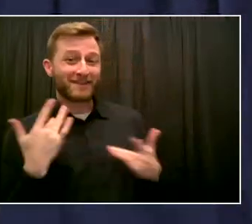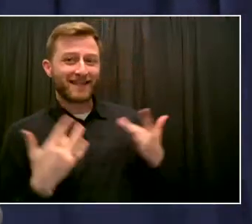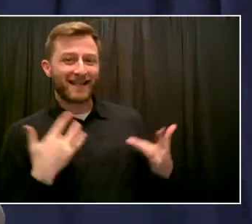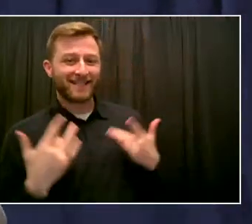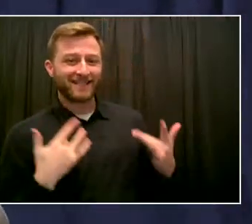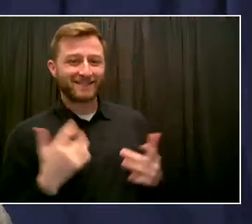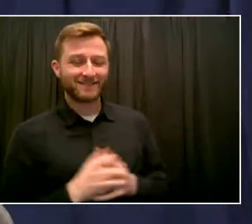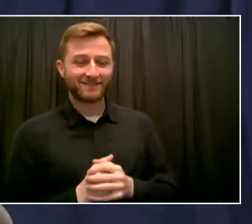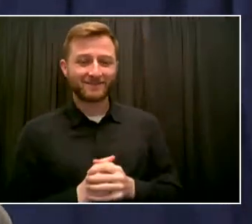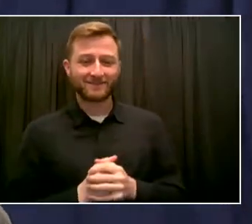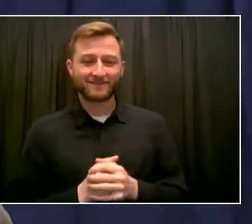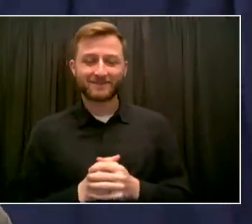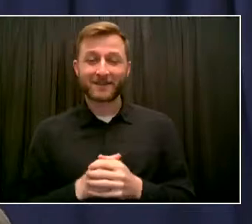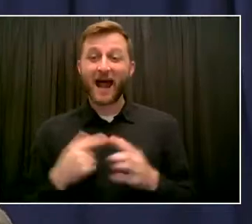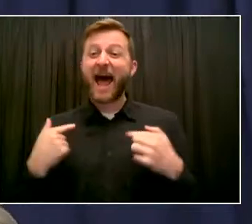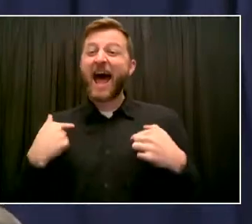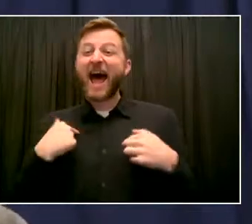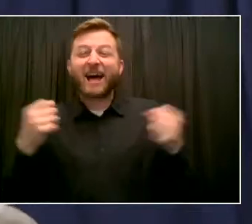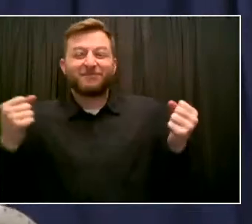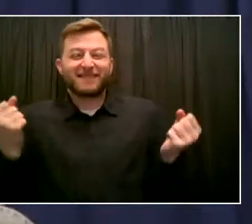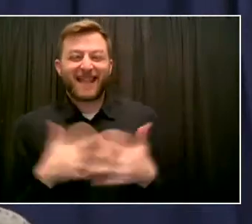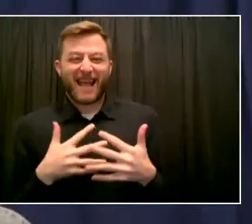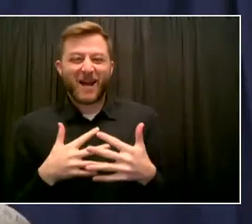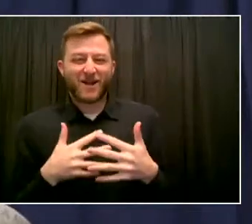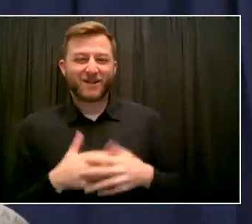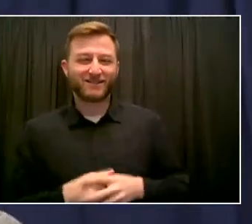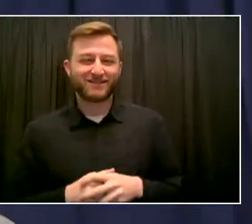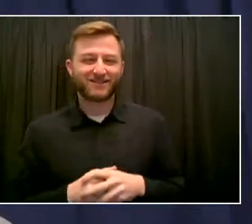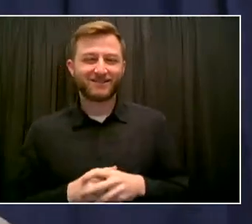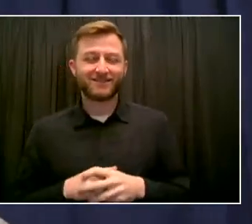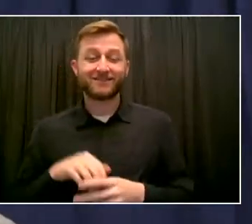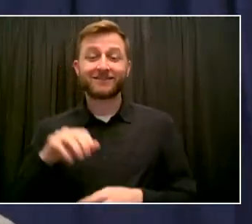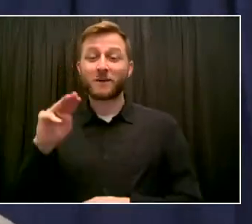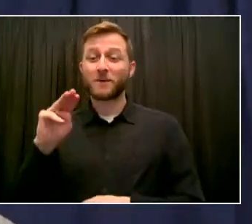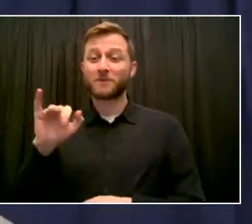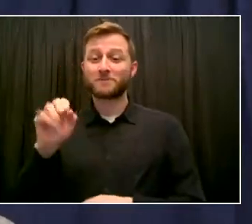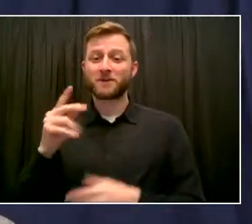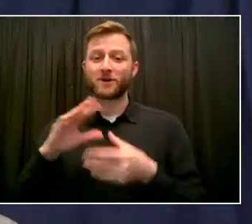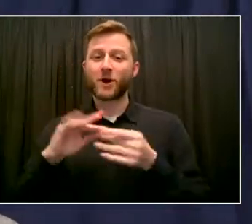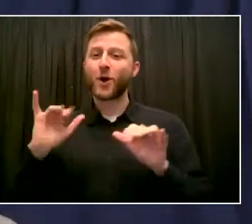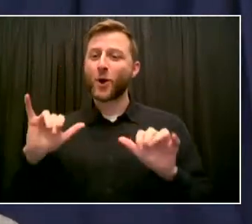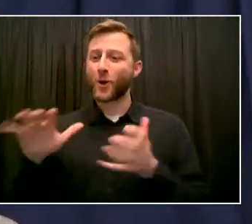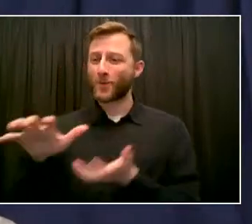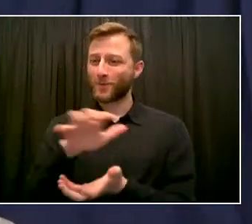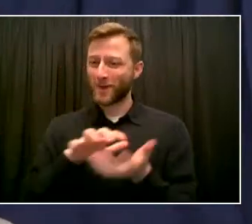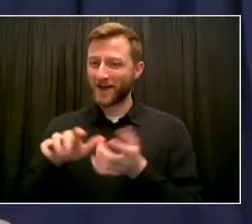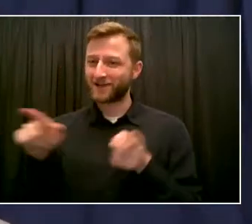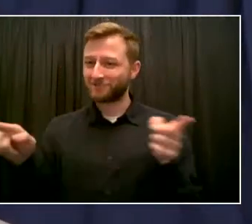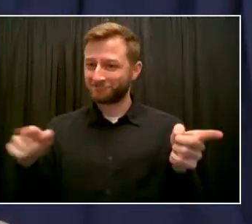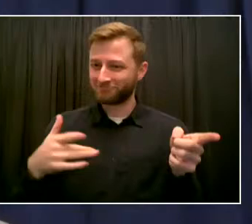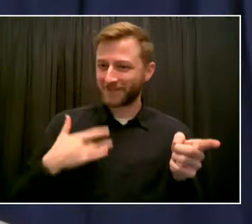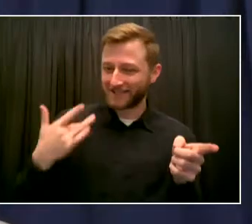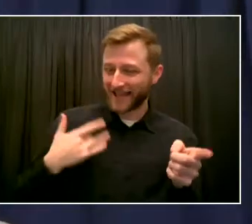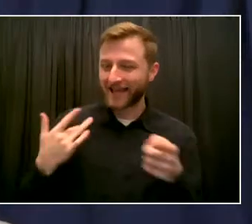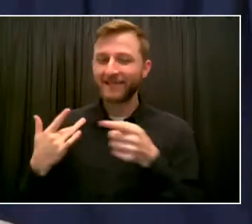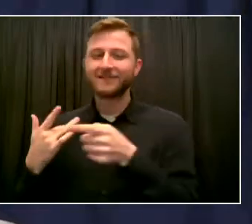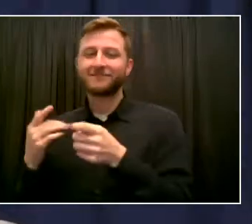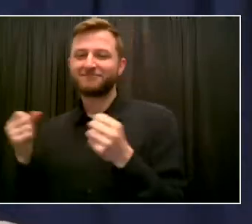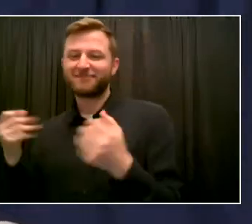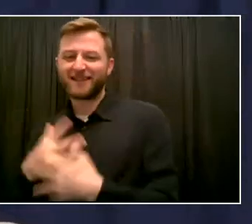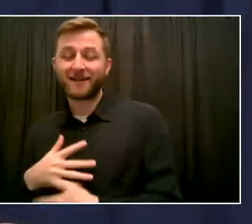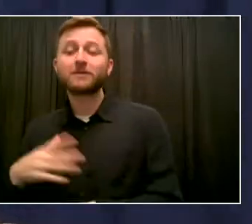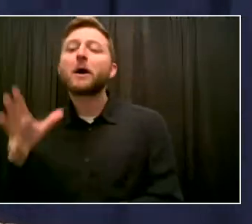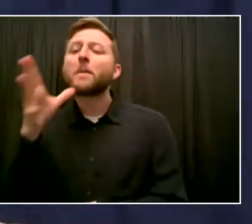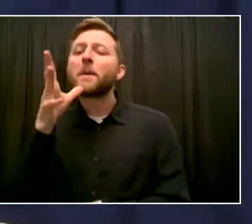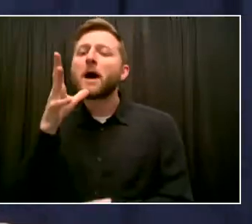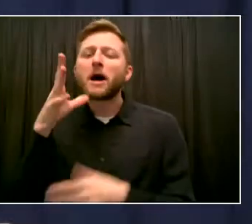I'm really scared. So we have a mix of feelings. So, Mom, tell us why this was important for you this morning. This is